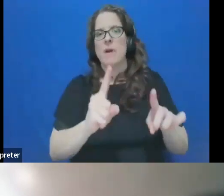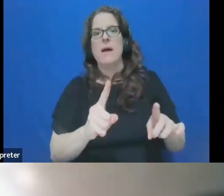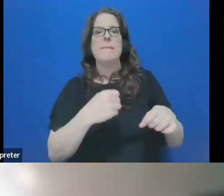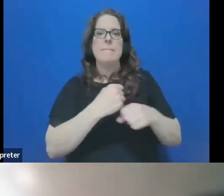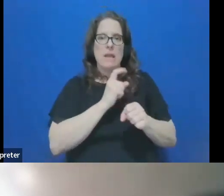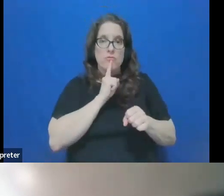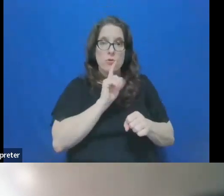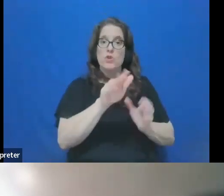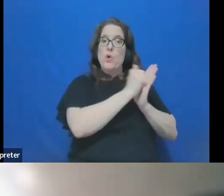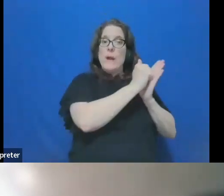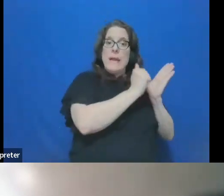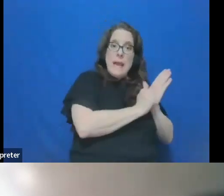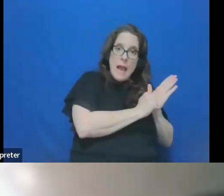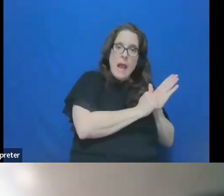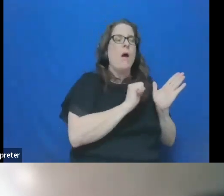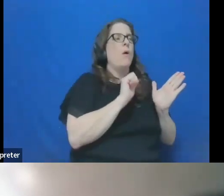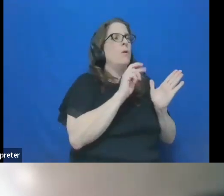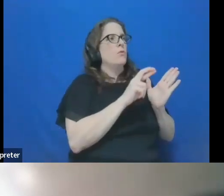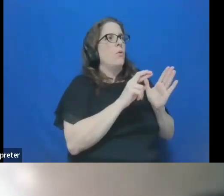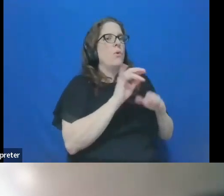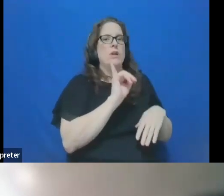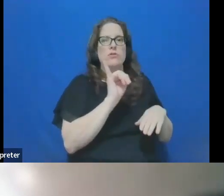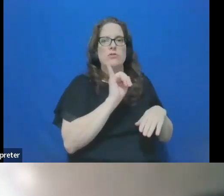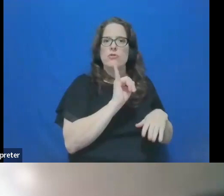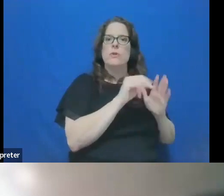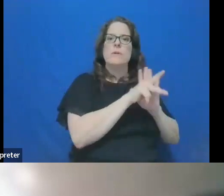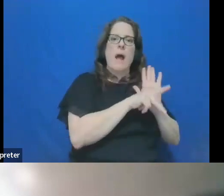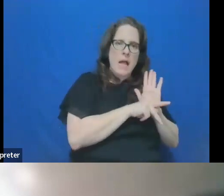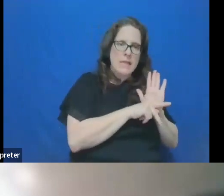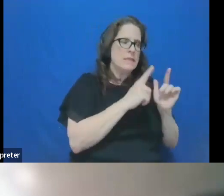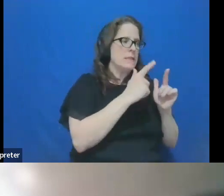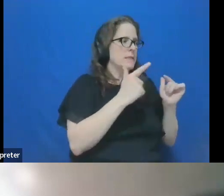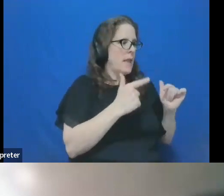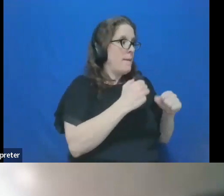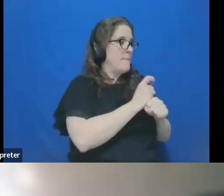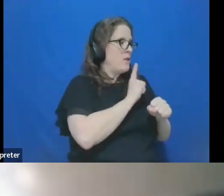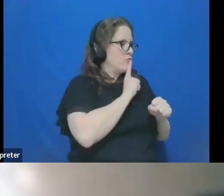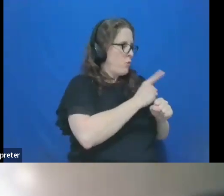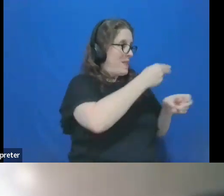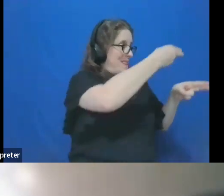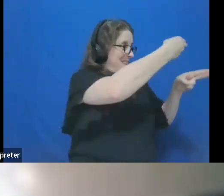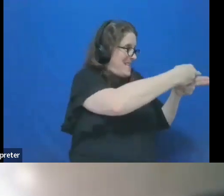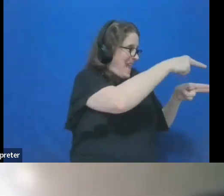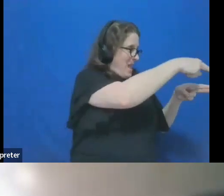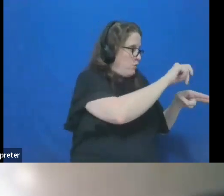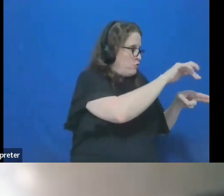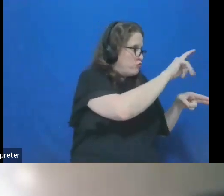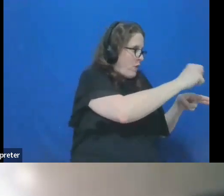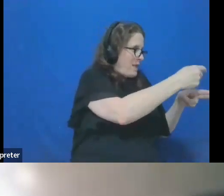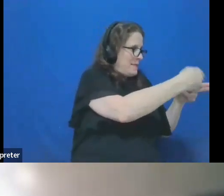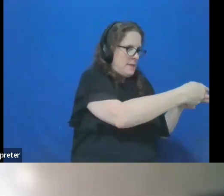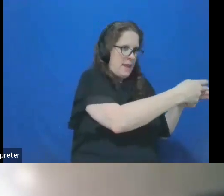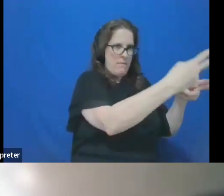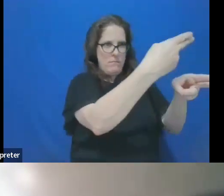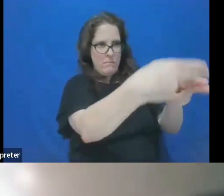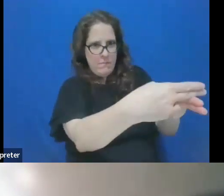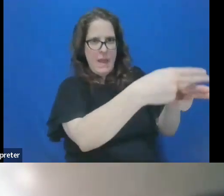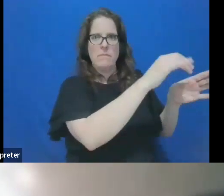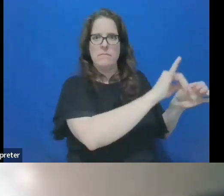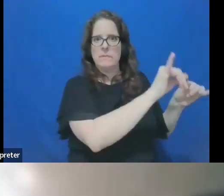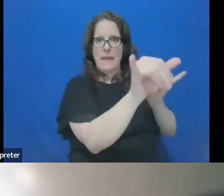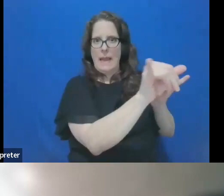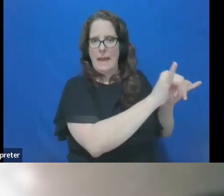that, didn't carry through with that, or something changed, divorce or death, and they